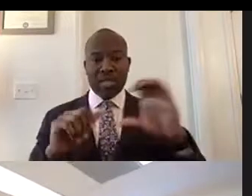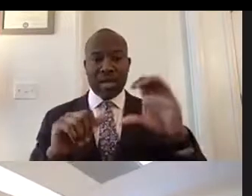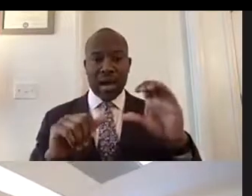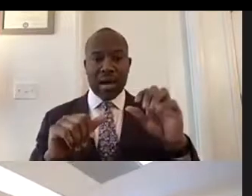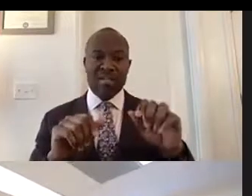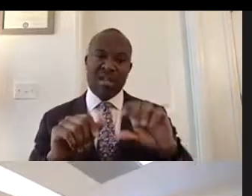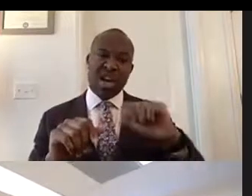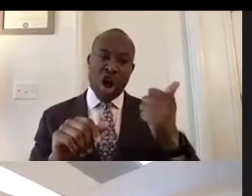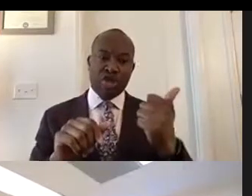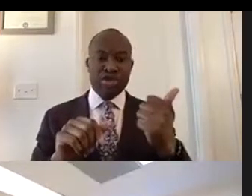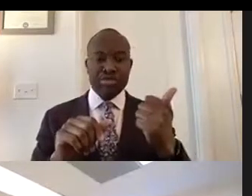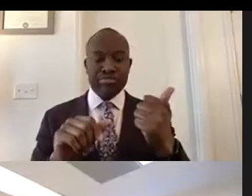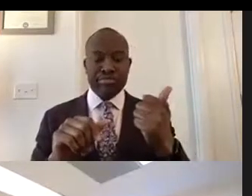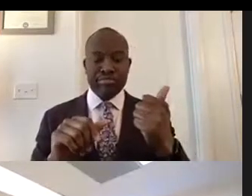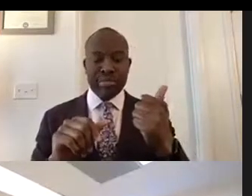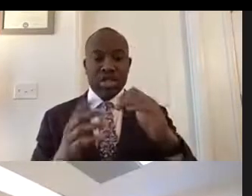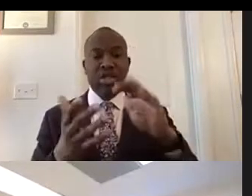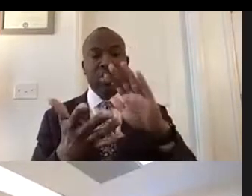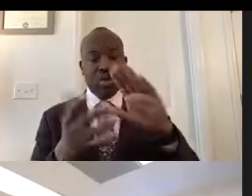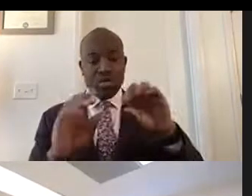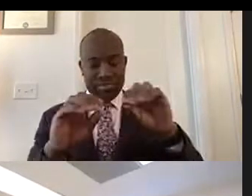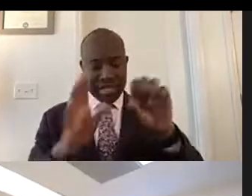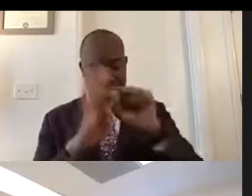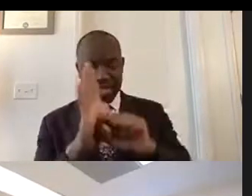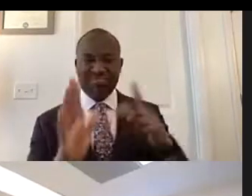I think that this will reflect what